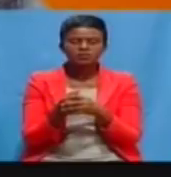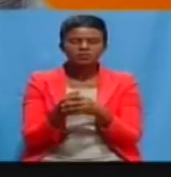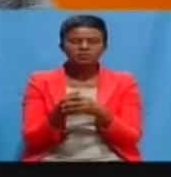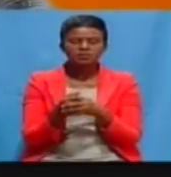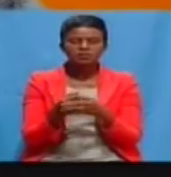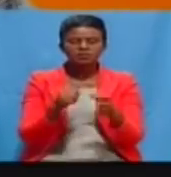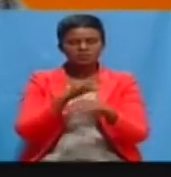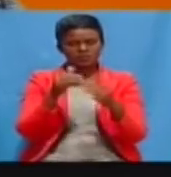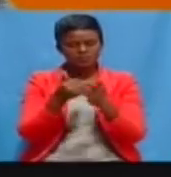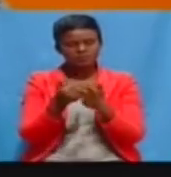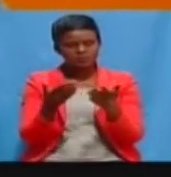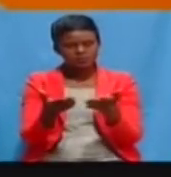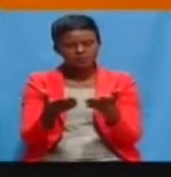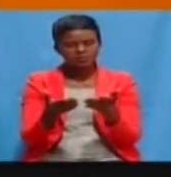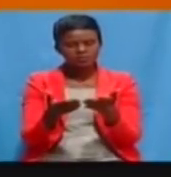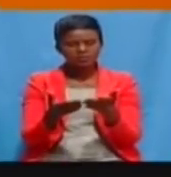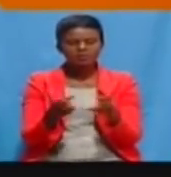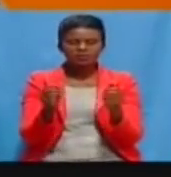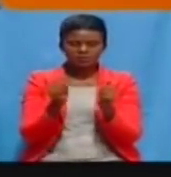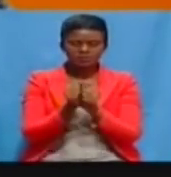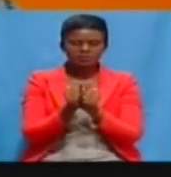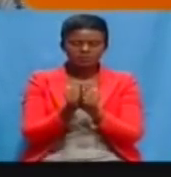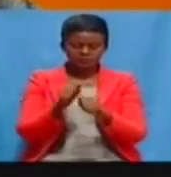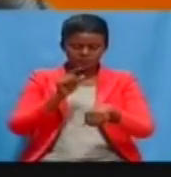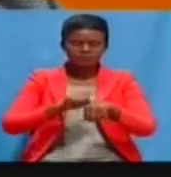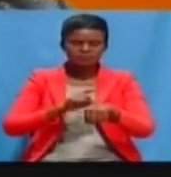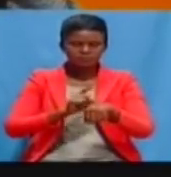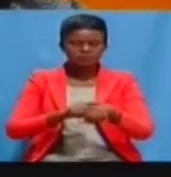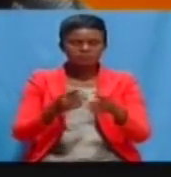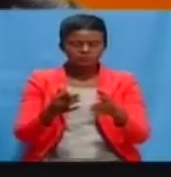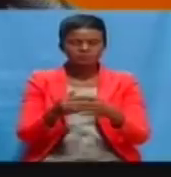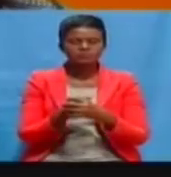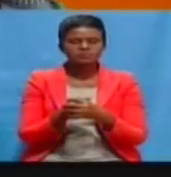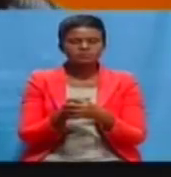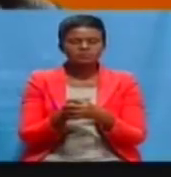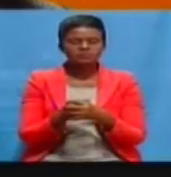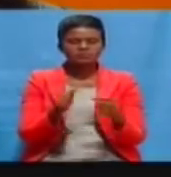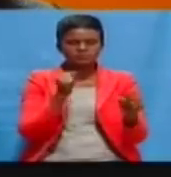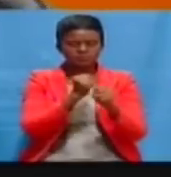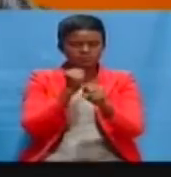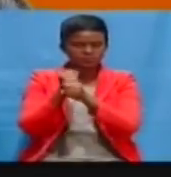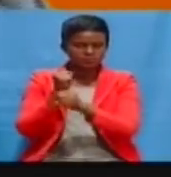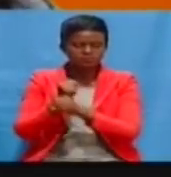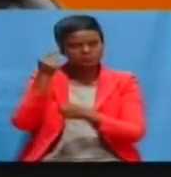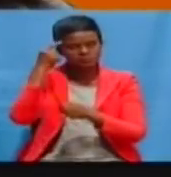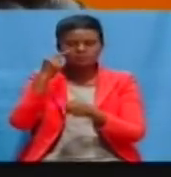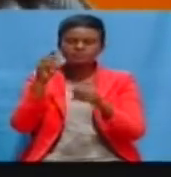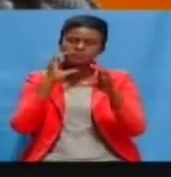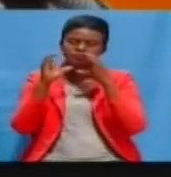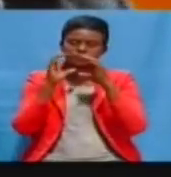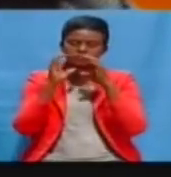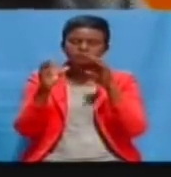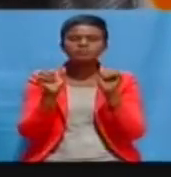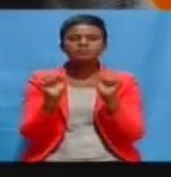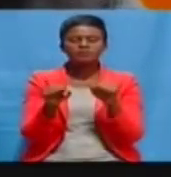a coordinated fashion, and that sometimes we've actually relegated the function of communication to the end, and